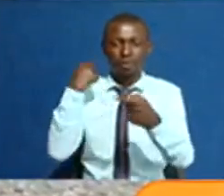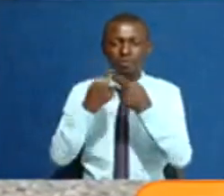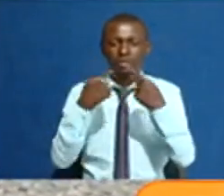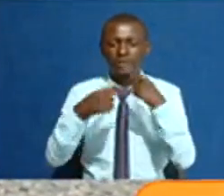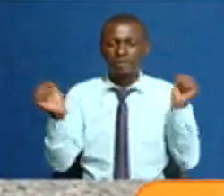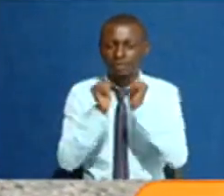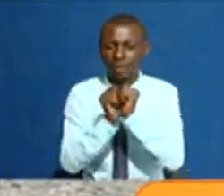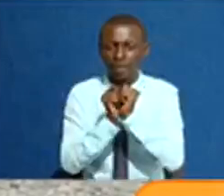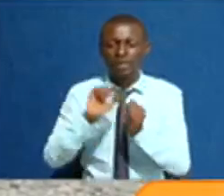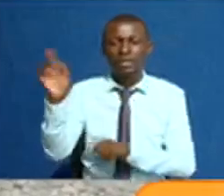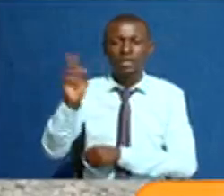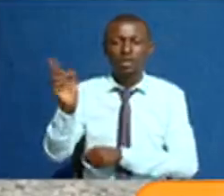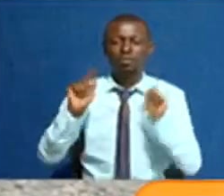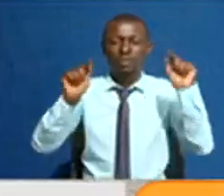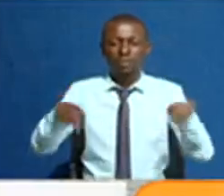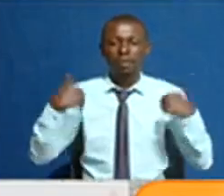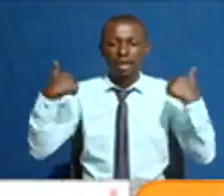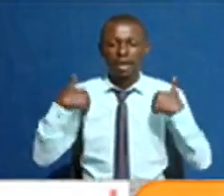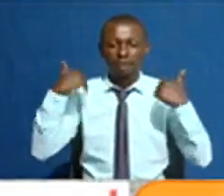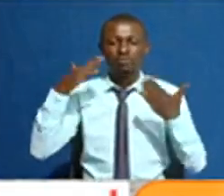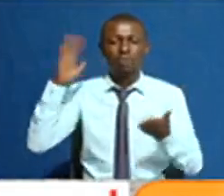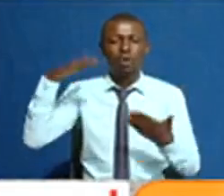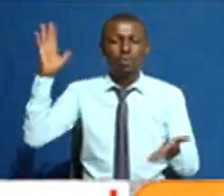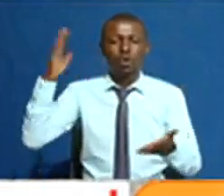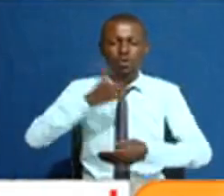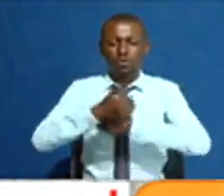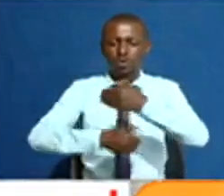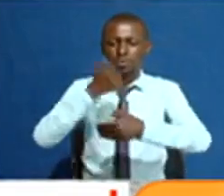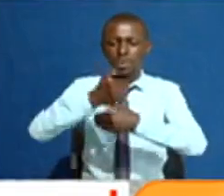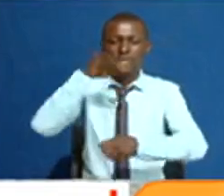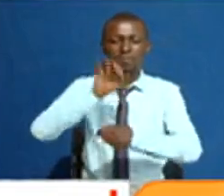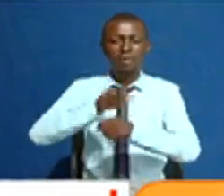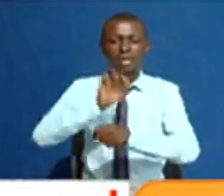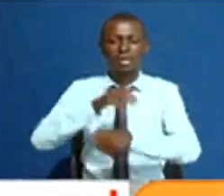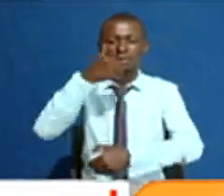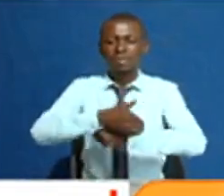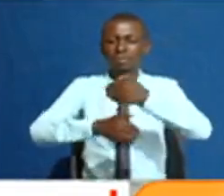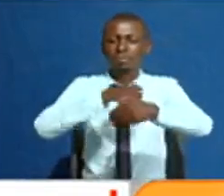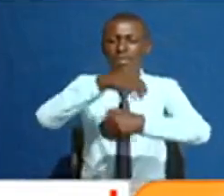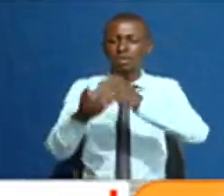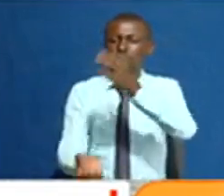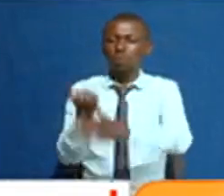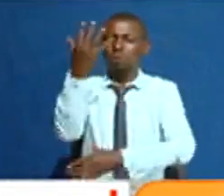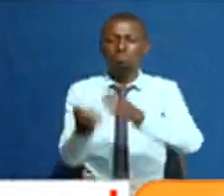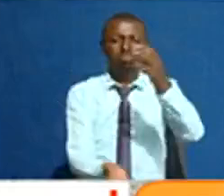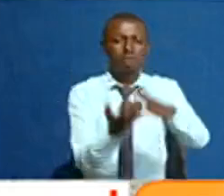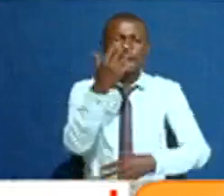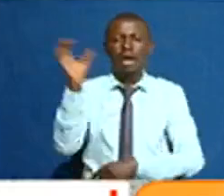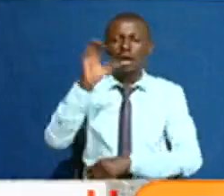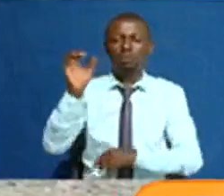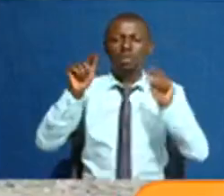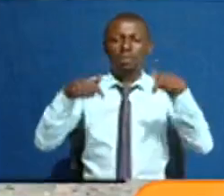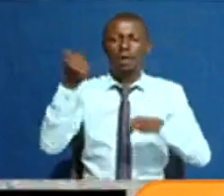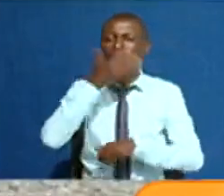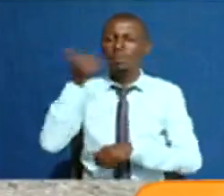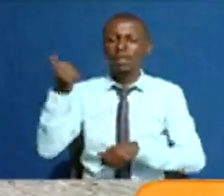been explosion of demand. There have been several buildings that have come up, and the customers have continued to demand for better and